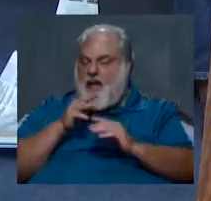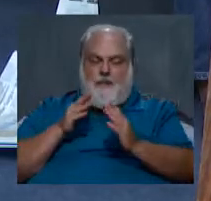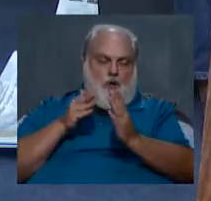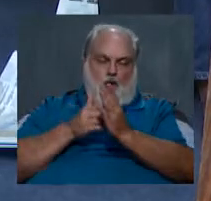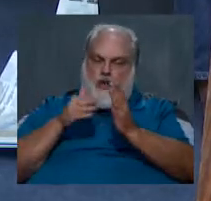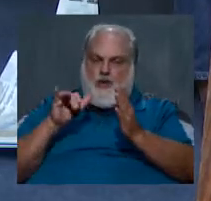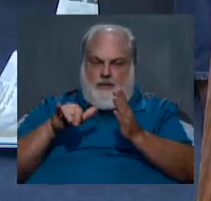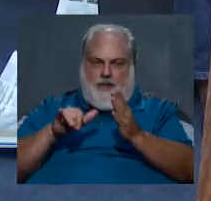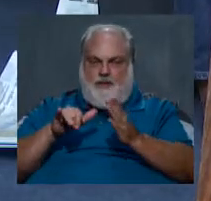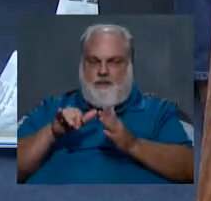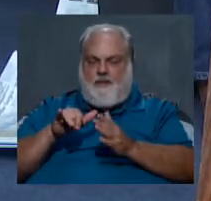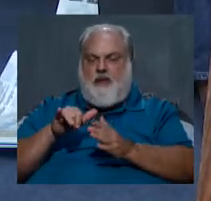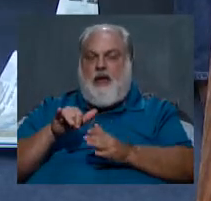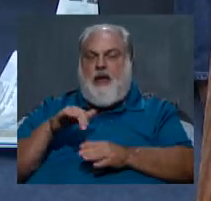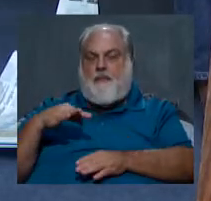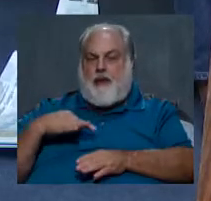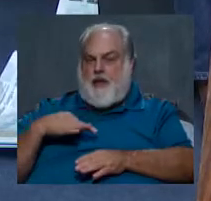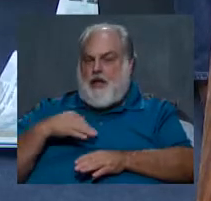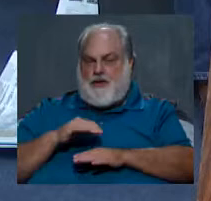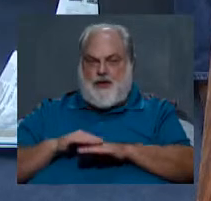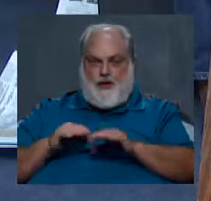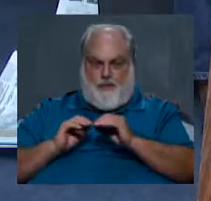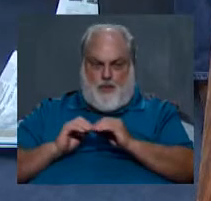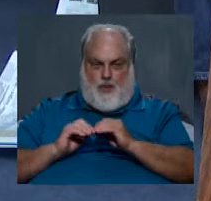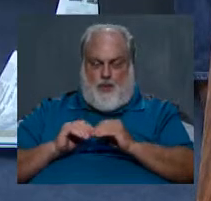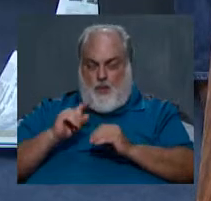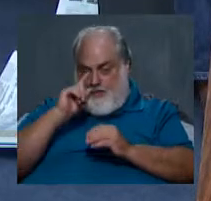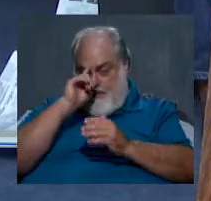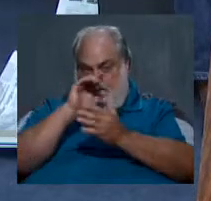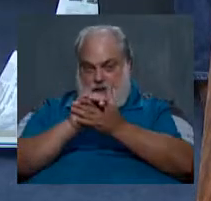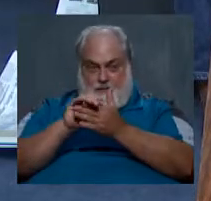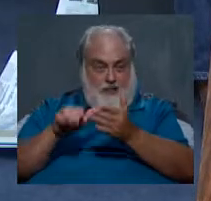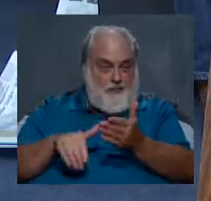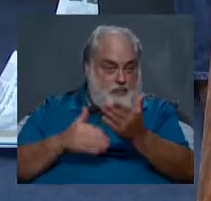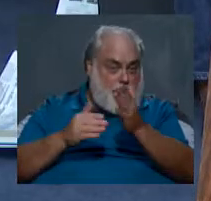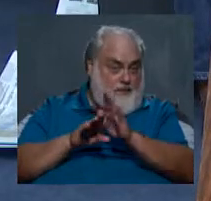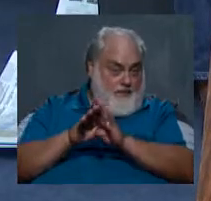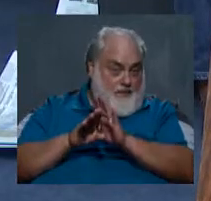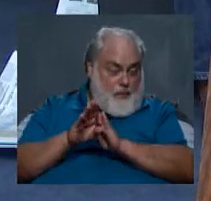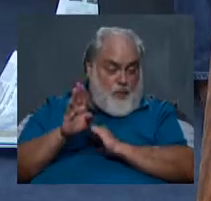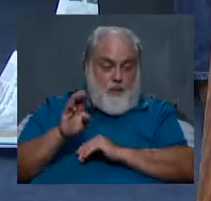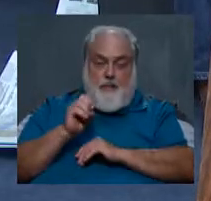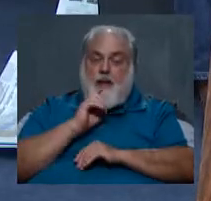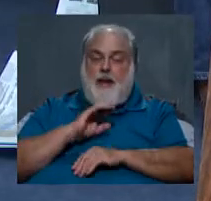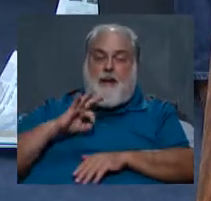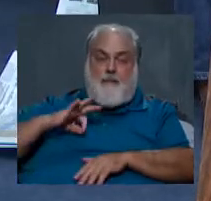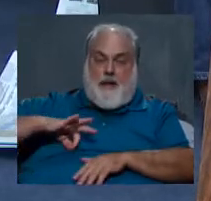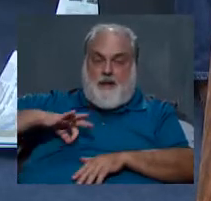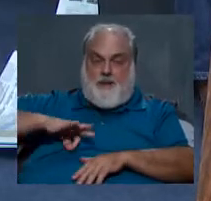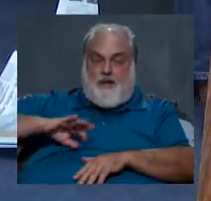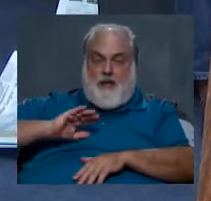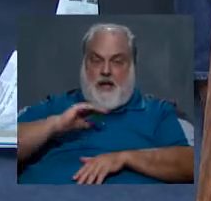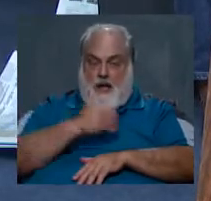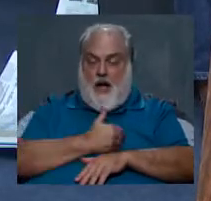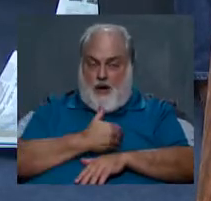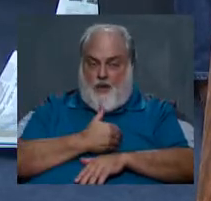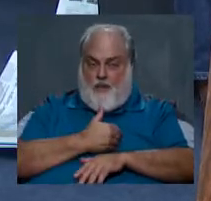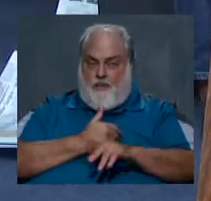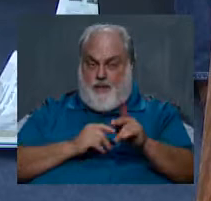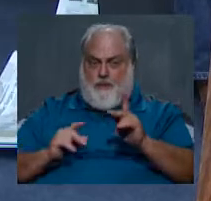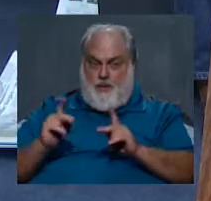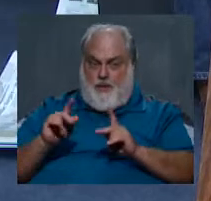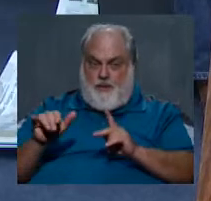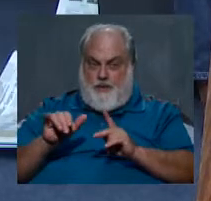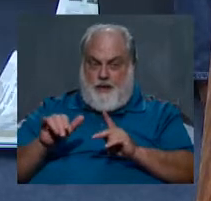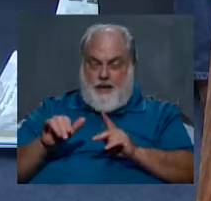this rezoning application. We now believe the proposed development will be a benefit to our tenants.